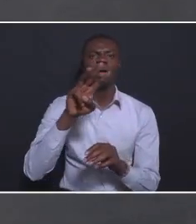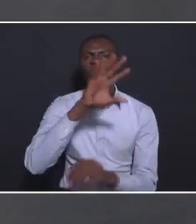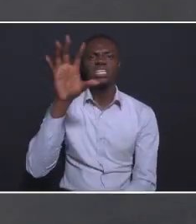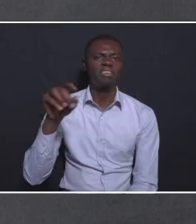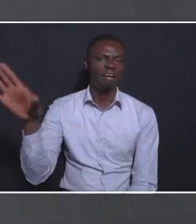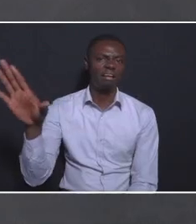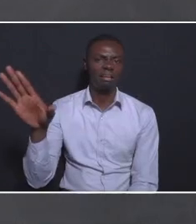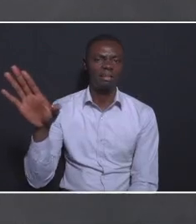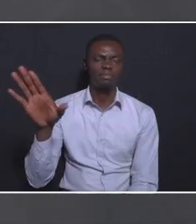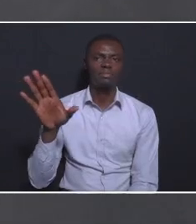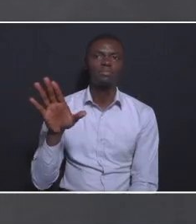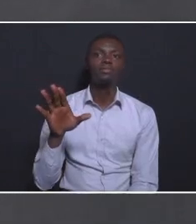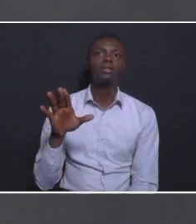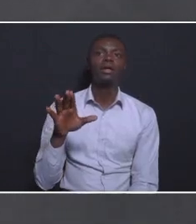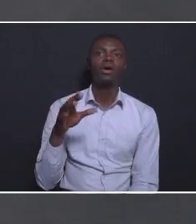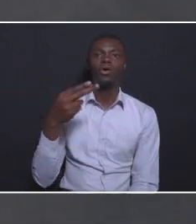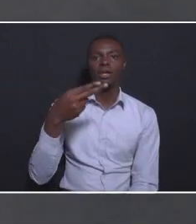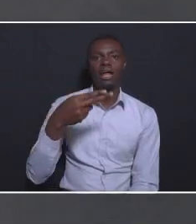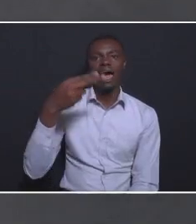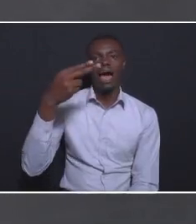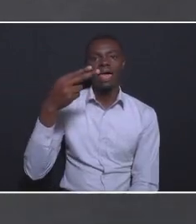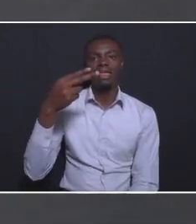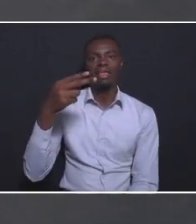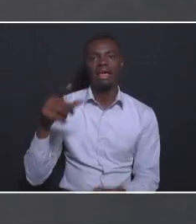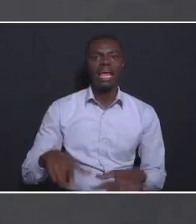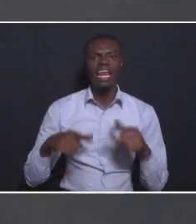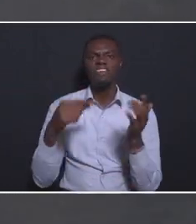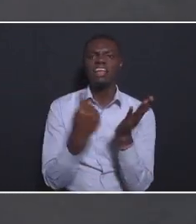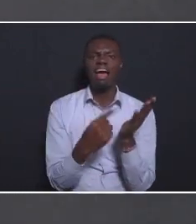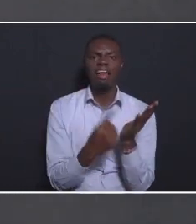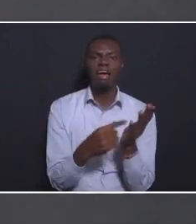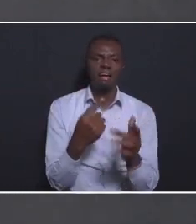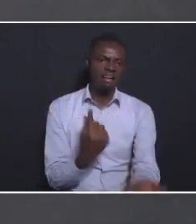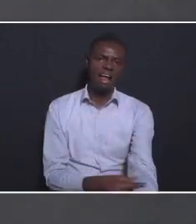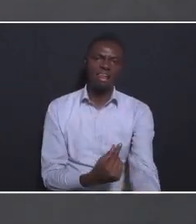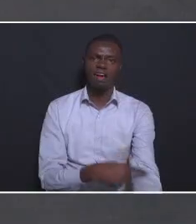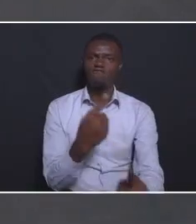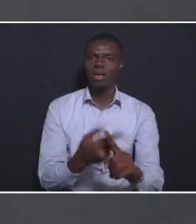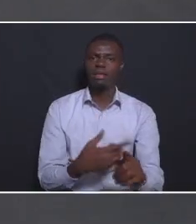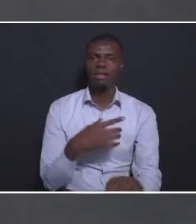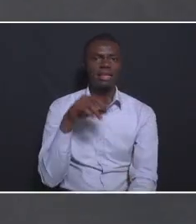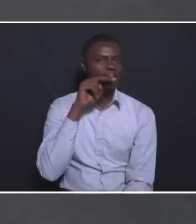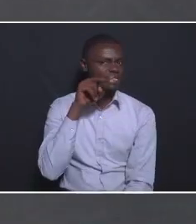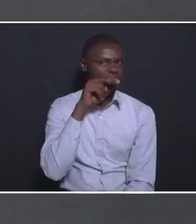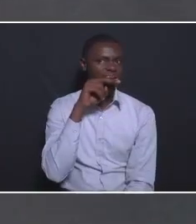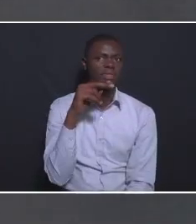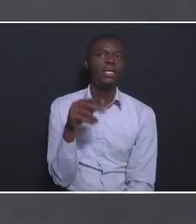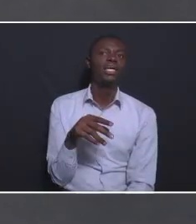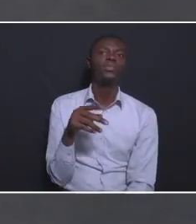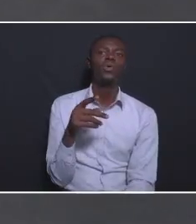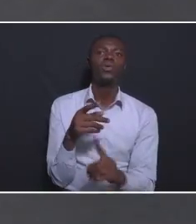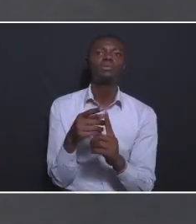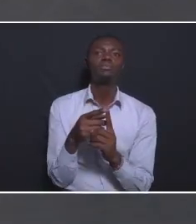or High Life, let's say High Life, comes from Ghana and Nigeria. When we say Kenya, what is